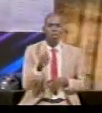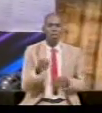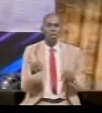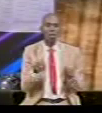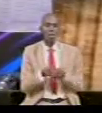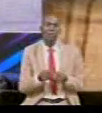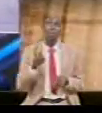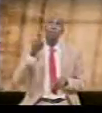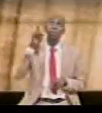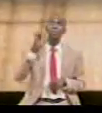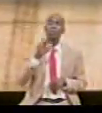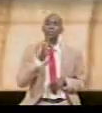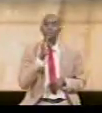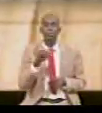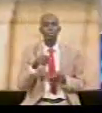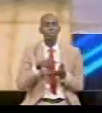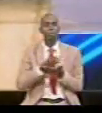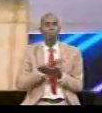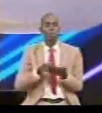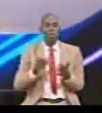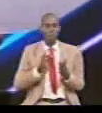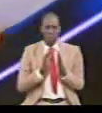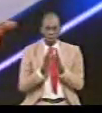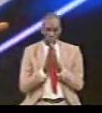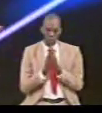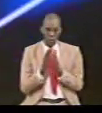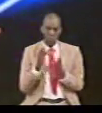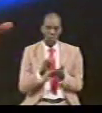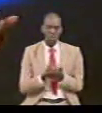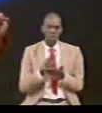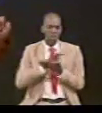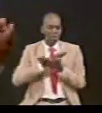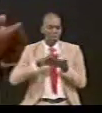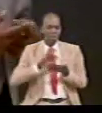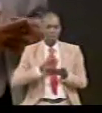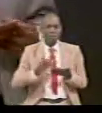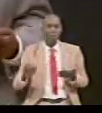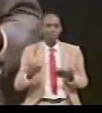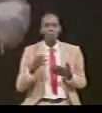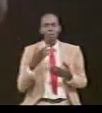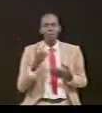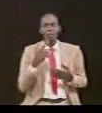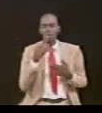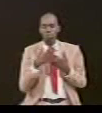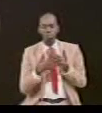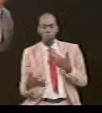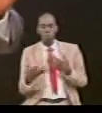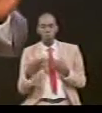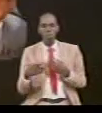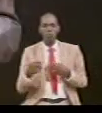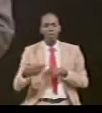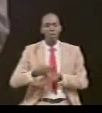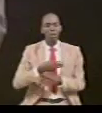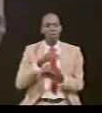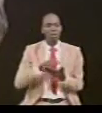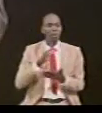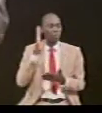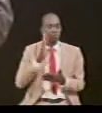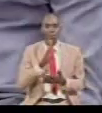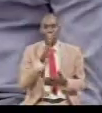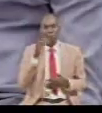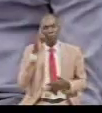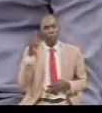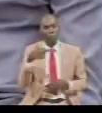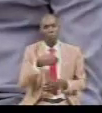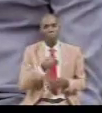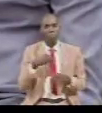as he is pure. I pray that the cleansing of the blood of the Lamb will avail for everyone in